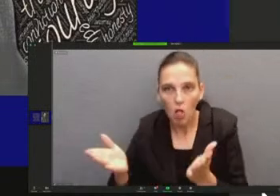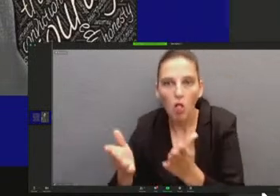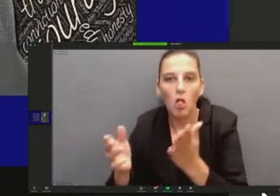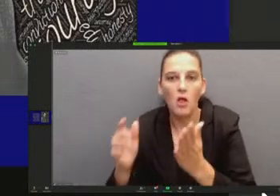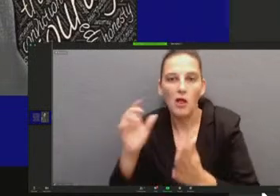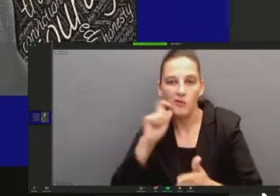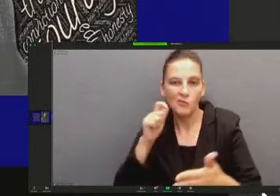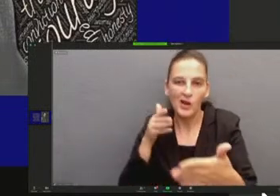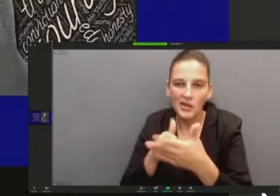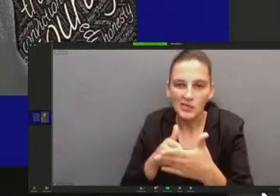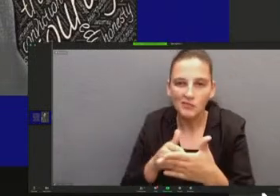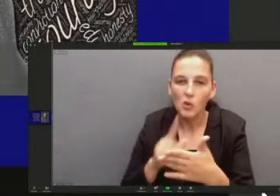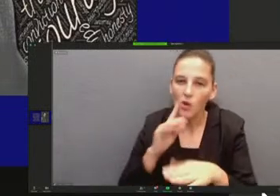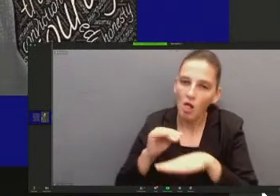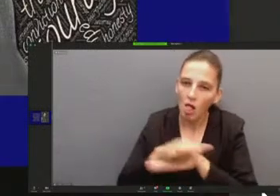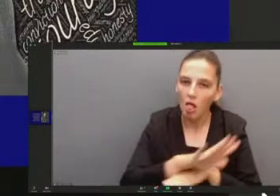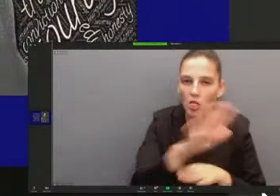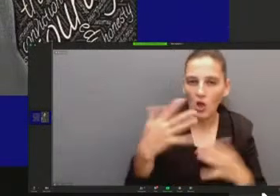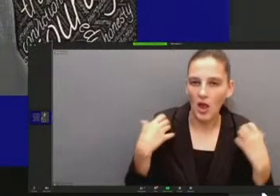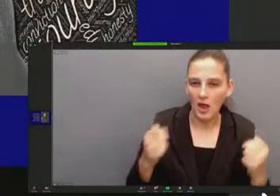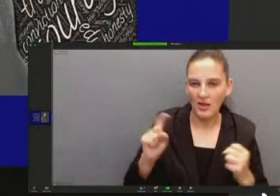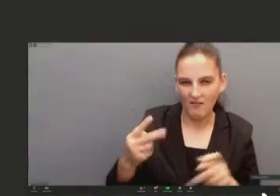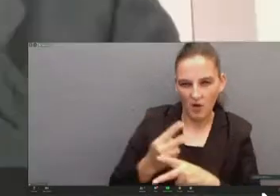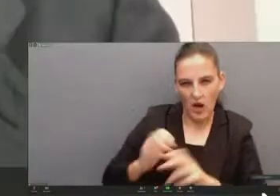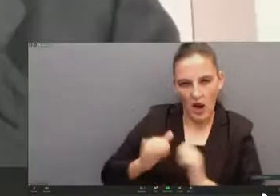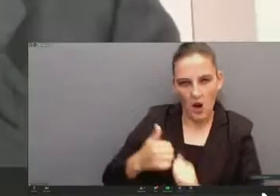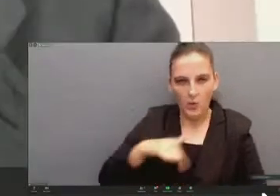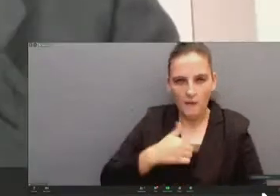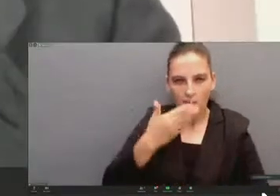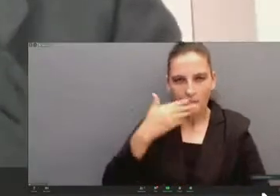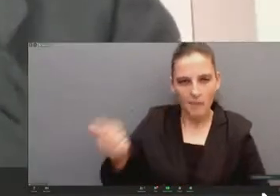on health. And we need to figure out how we can best